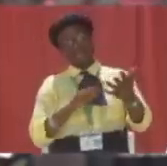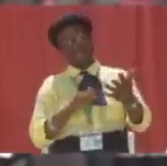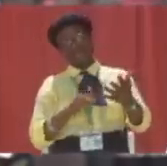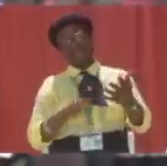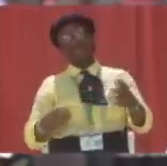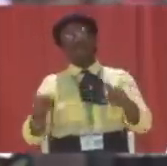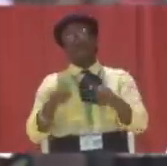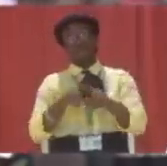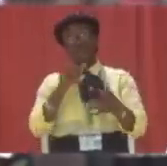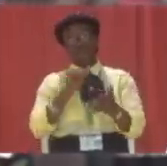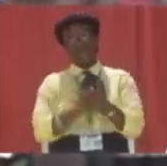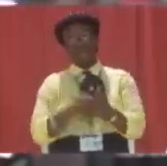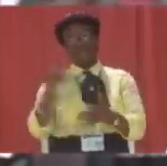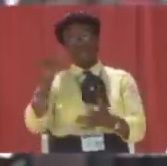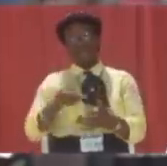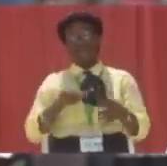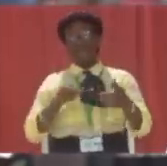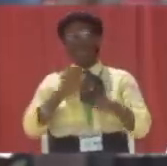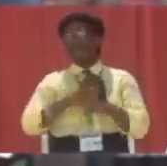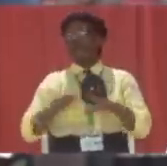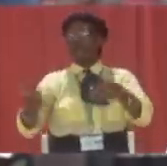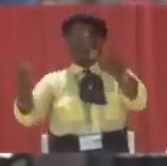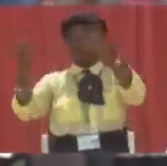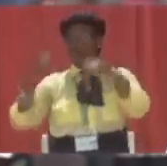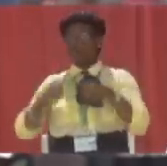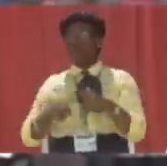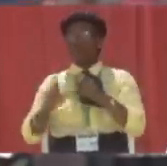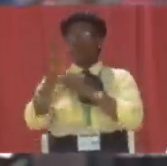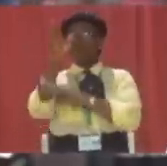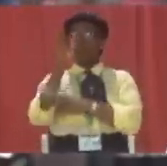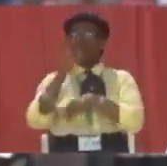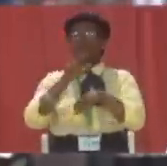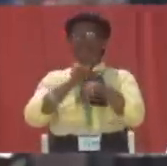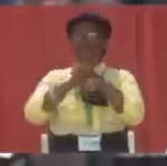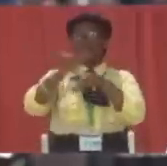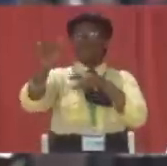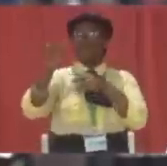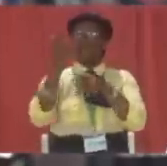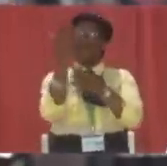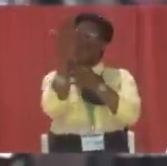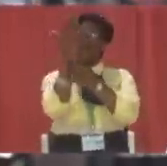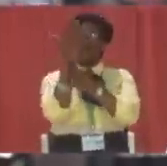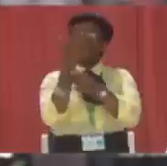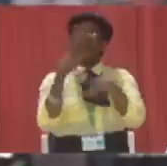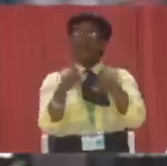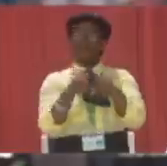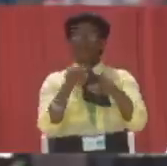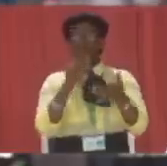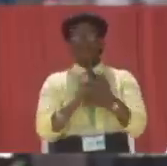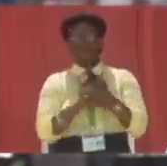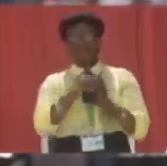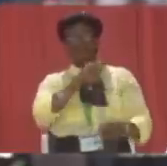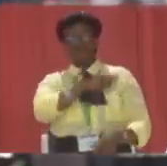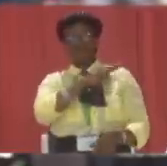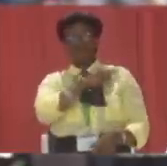So the ushers will make arrangements